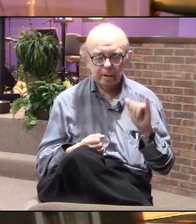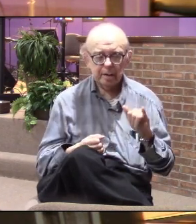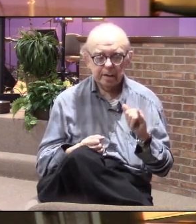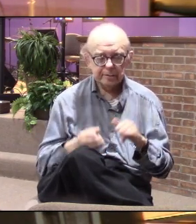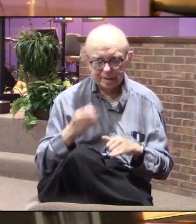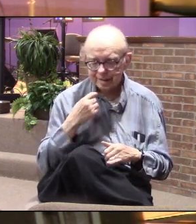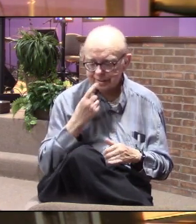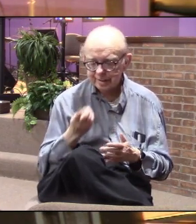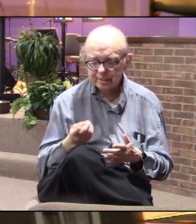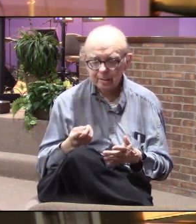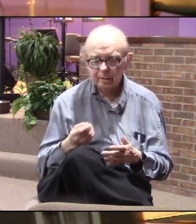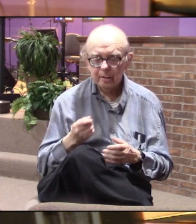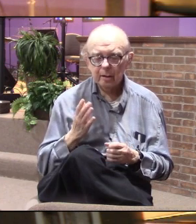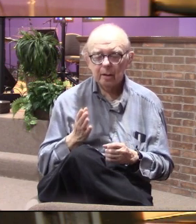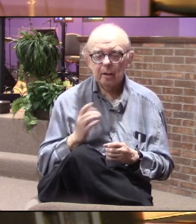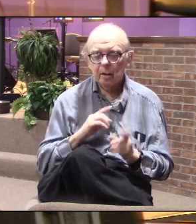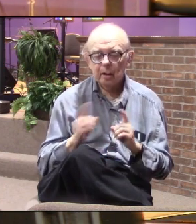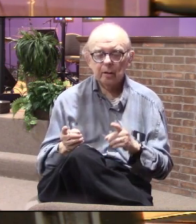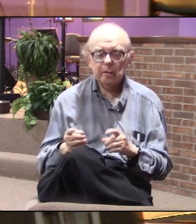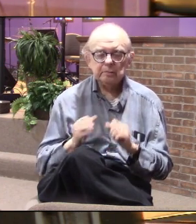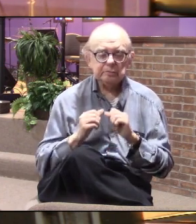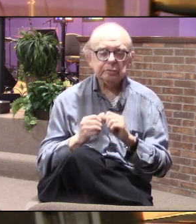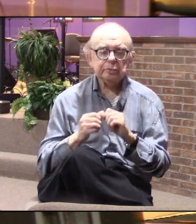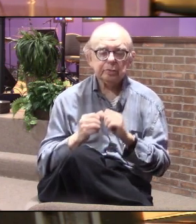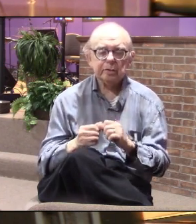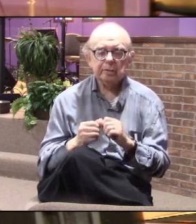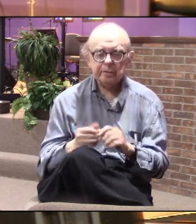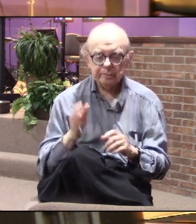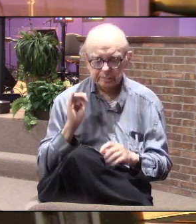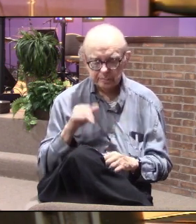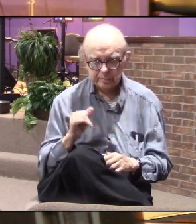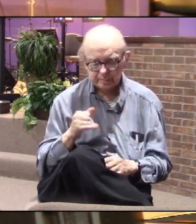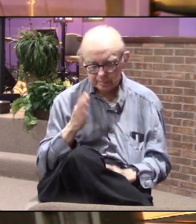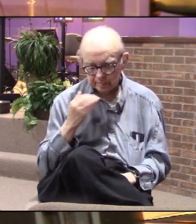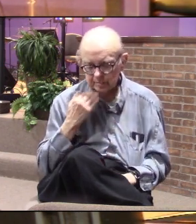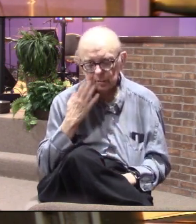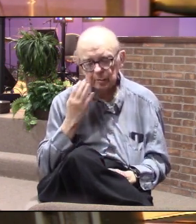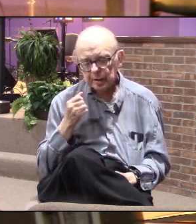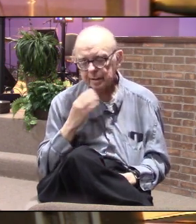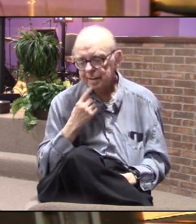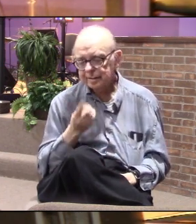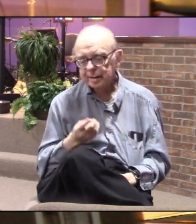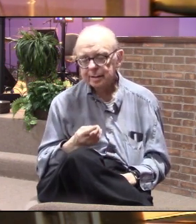that. Father, I've been coming to you constantly. Yeah, I know that.